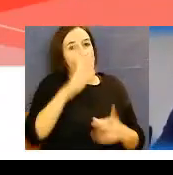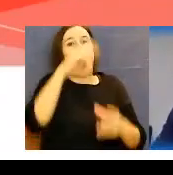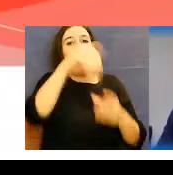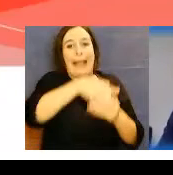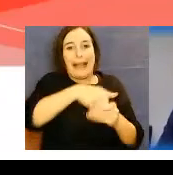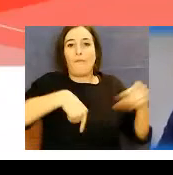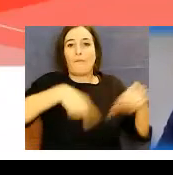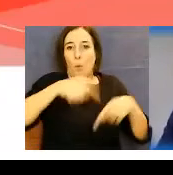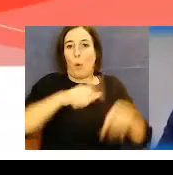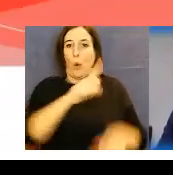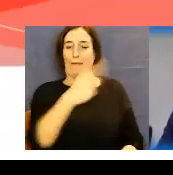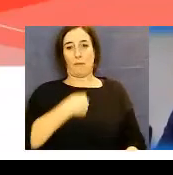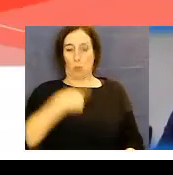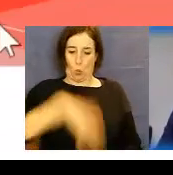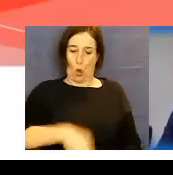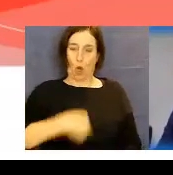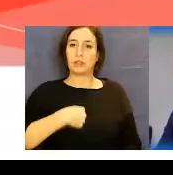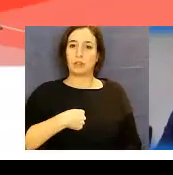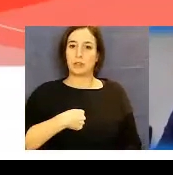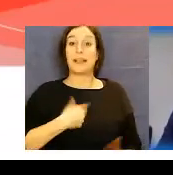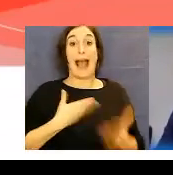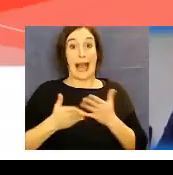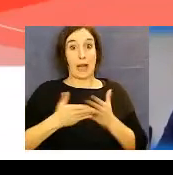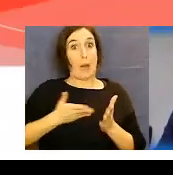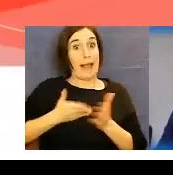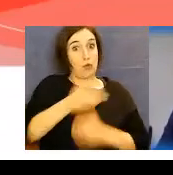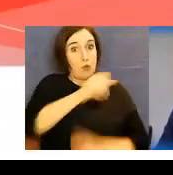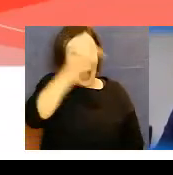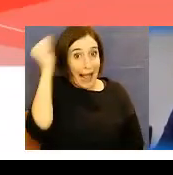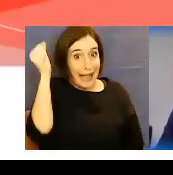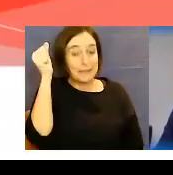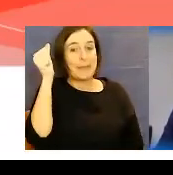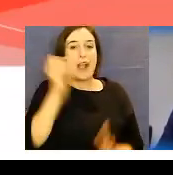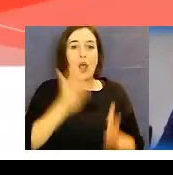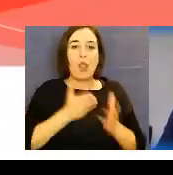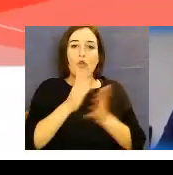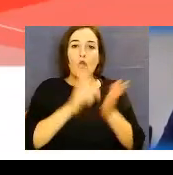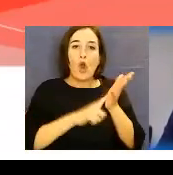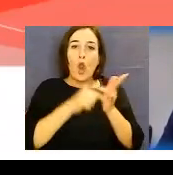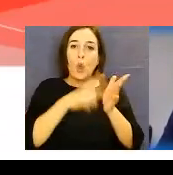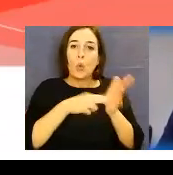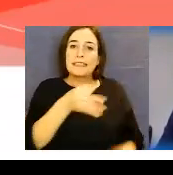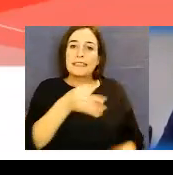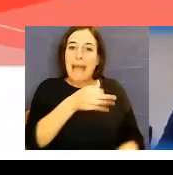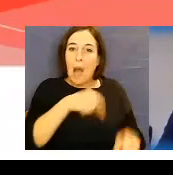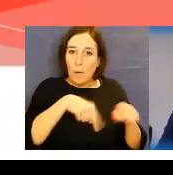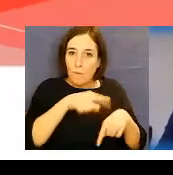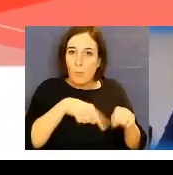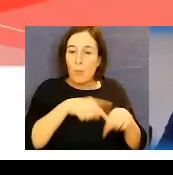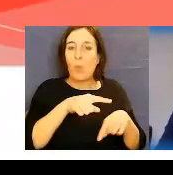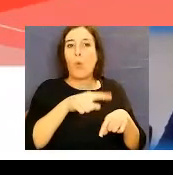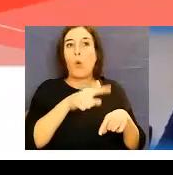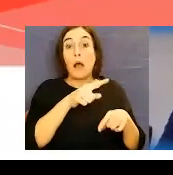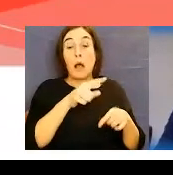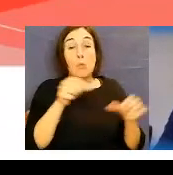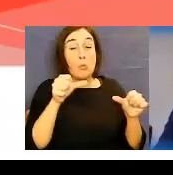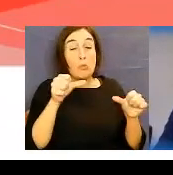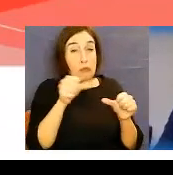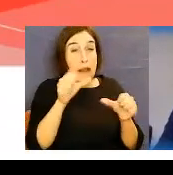story short, you know, went through the academy systems, played at Luton Town, Liverpool briefly, and didn't quite make